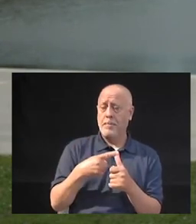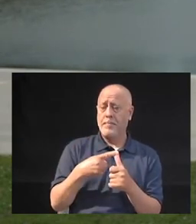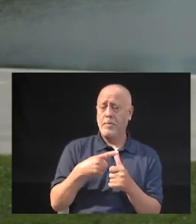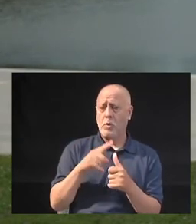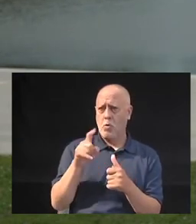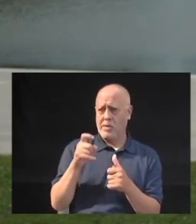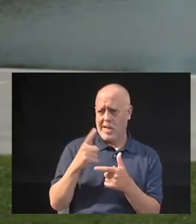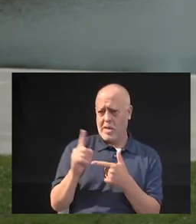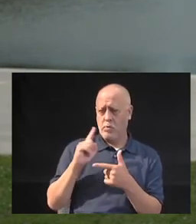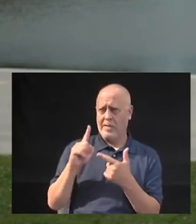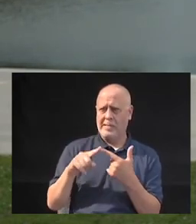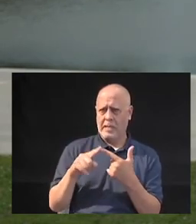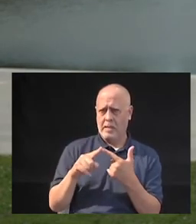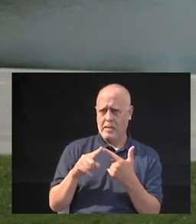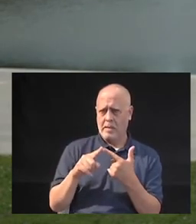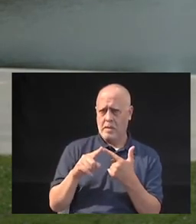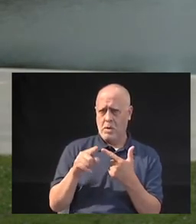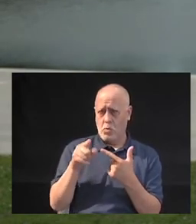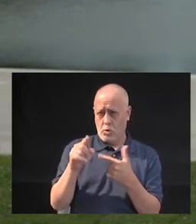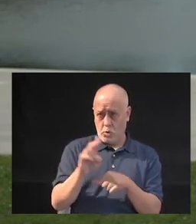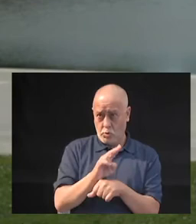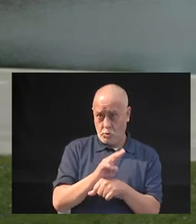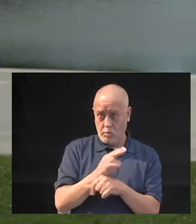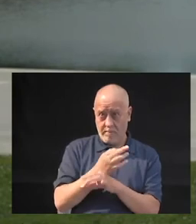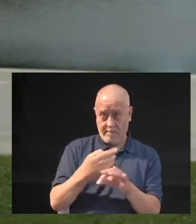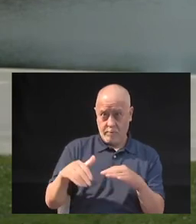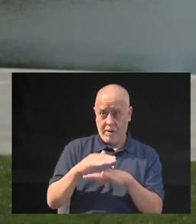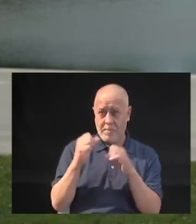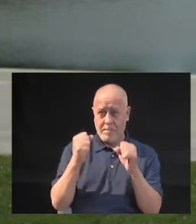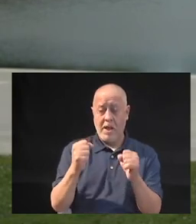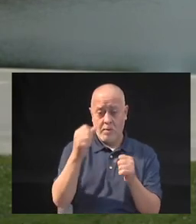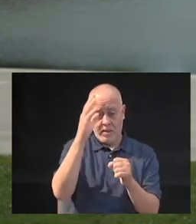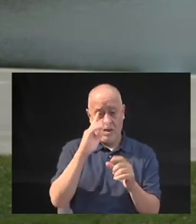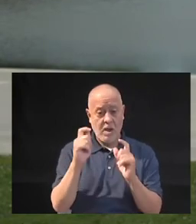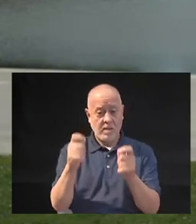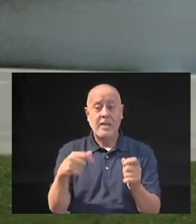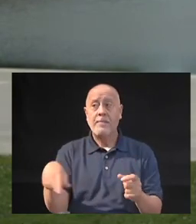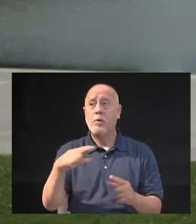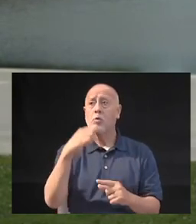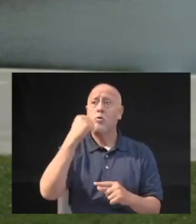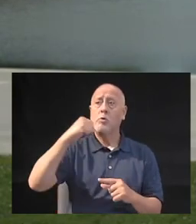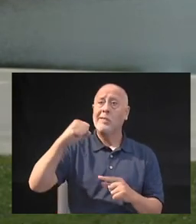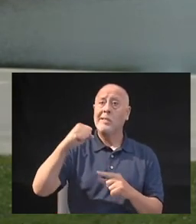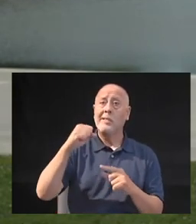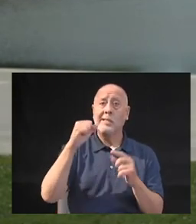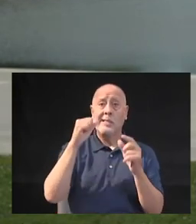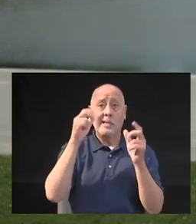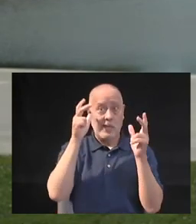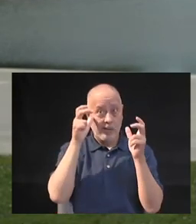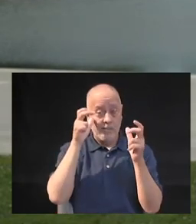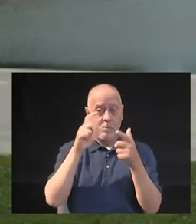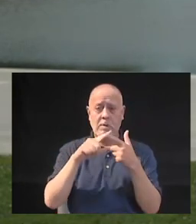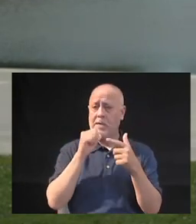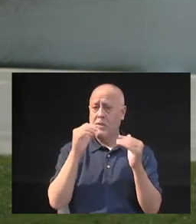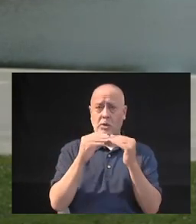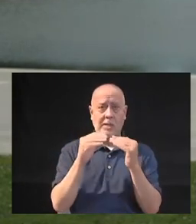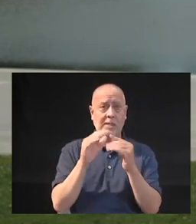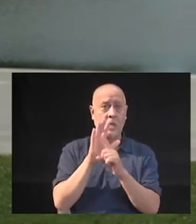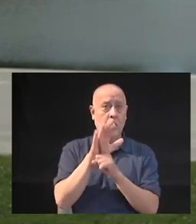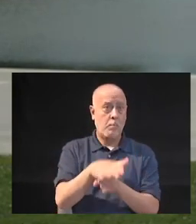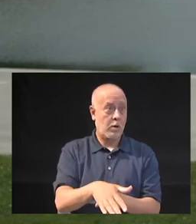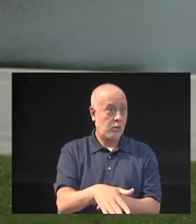this: will you use the freedom and the power that God gives you to resist evil, injustice, and